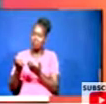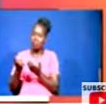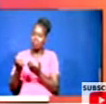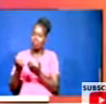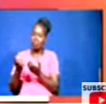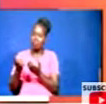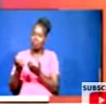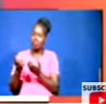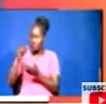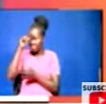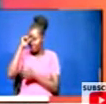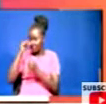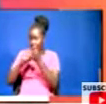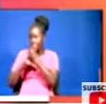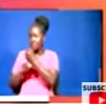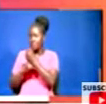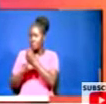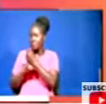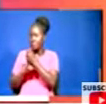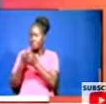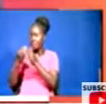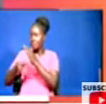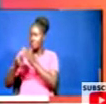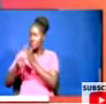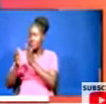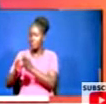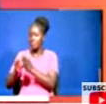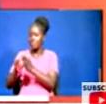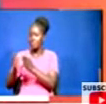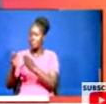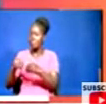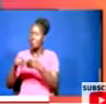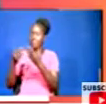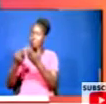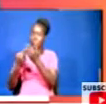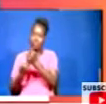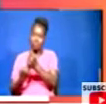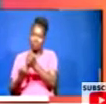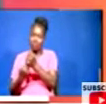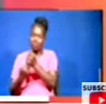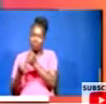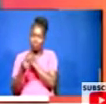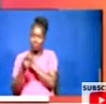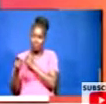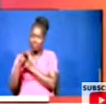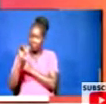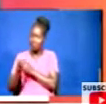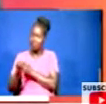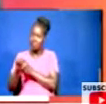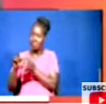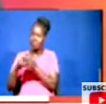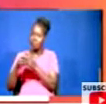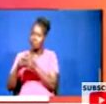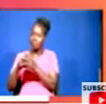for the government to support our industrialists and to provide partnerships with industrialists so that we can start to